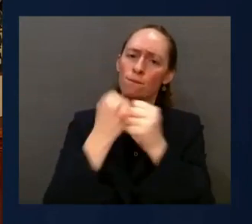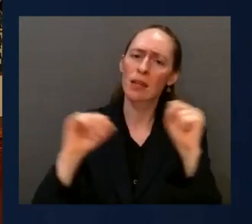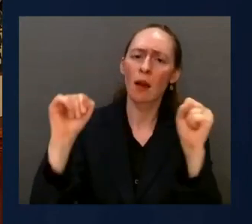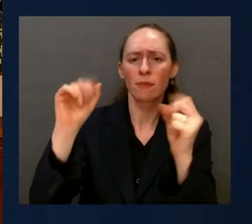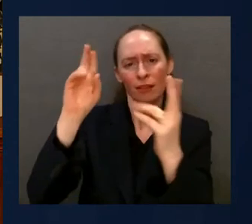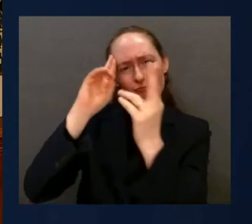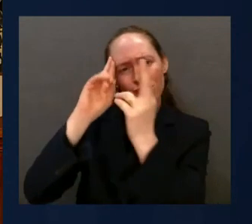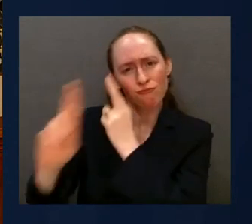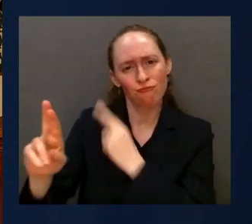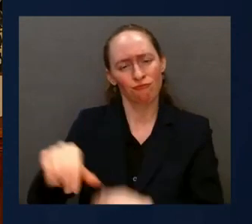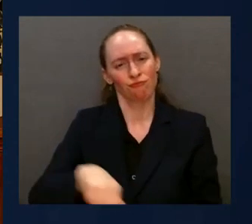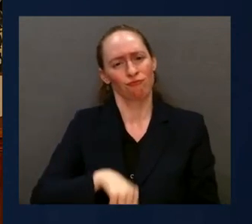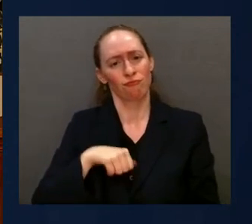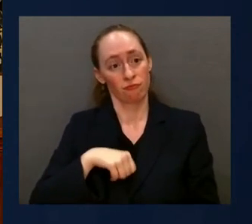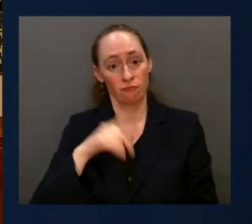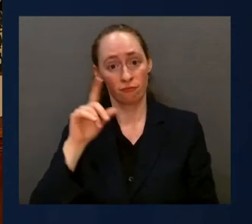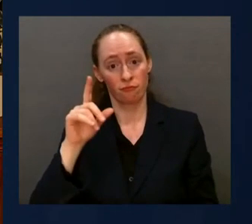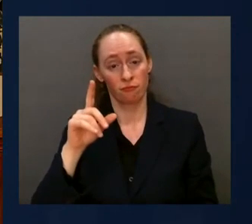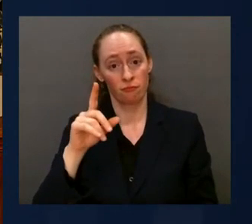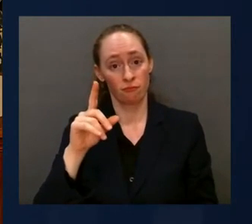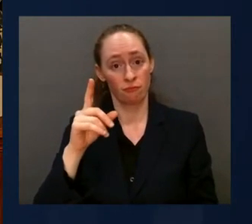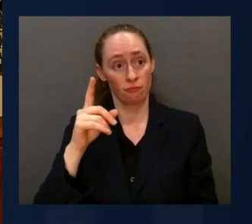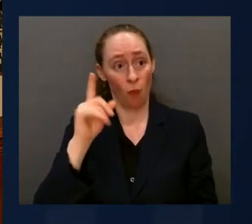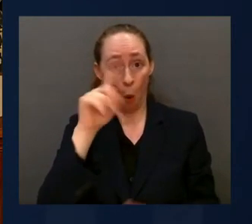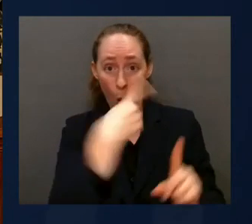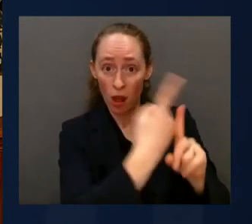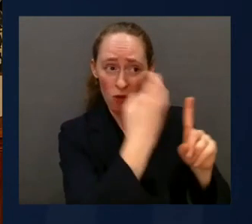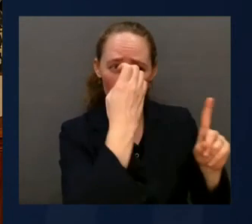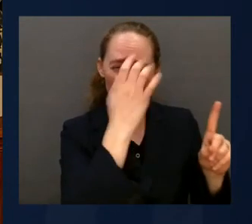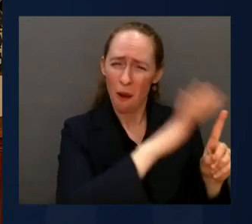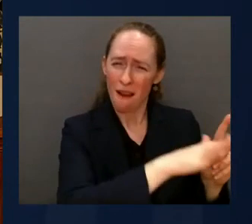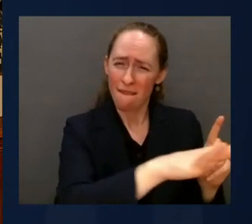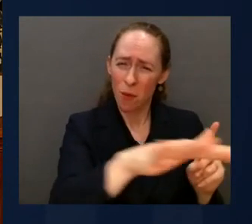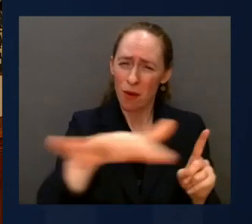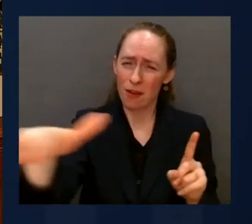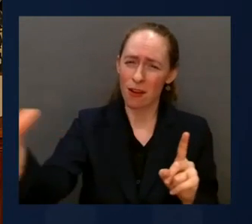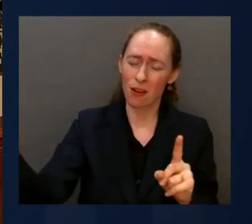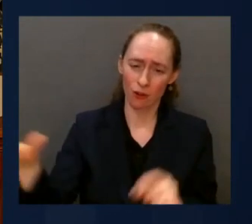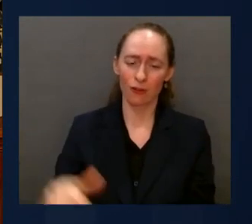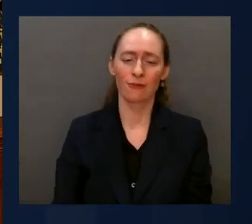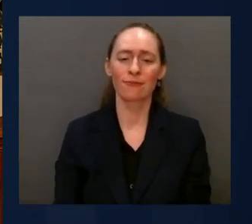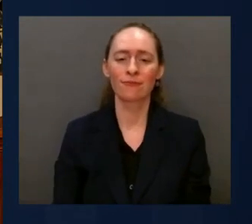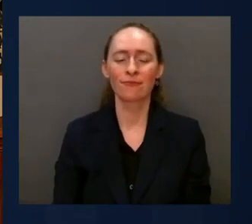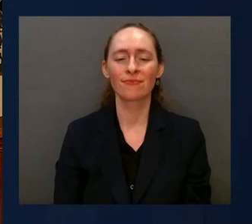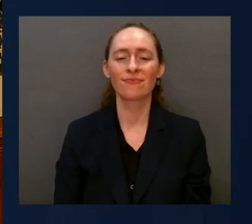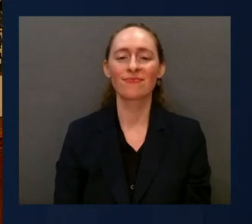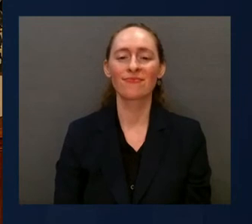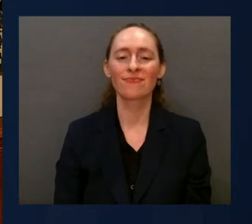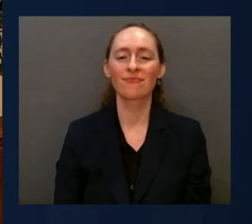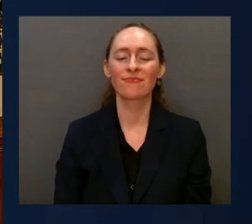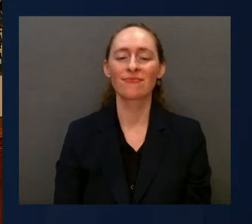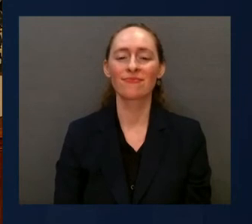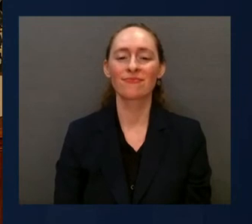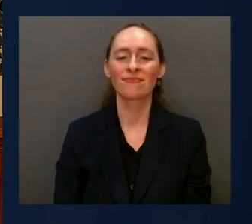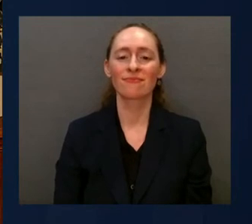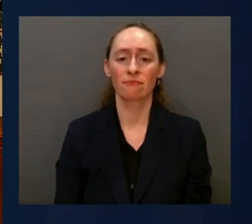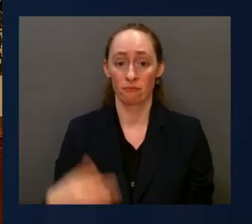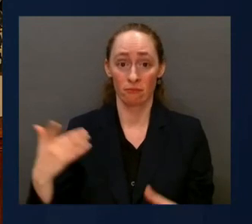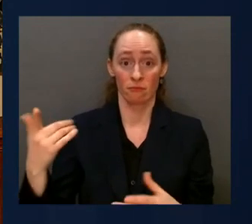office, the story was about how the People's Republic of China was increasing its power and America was failing in the